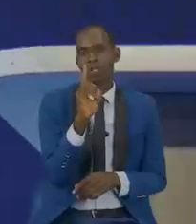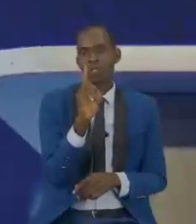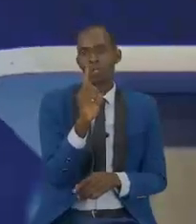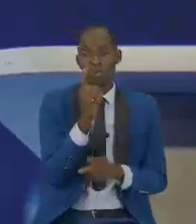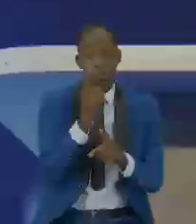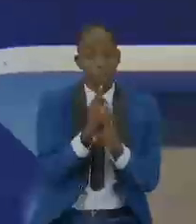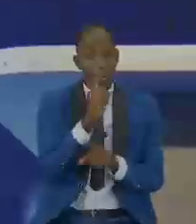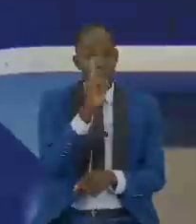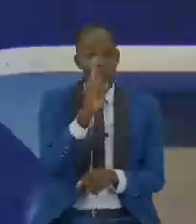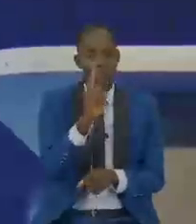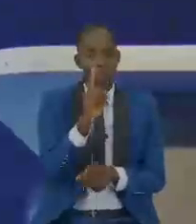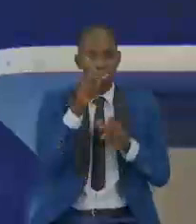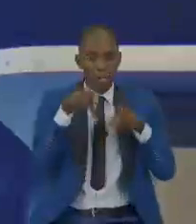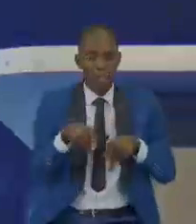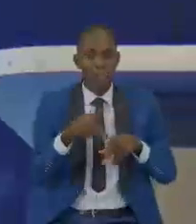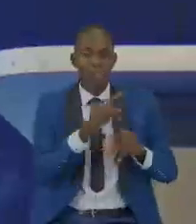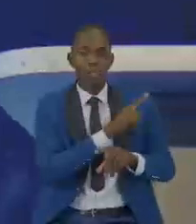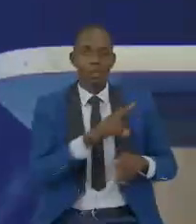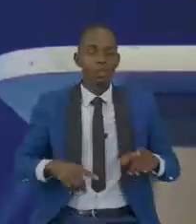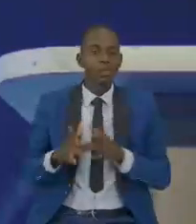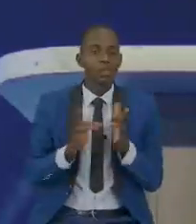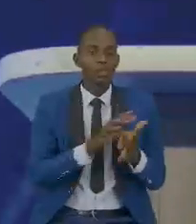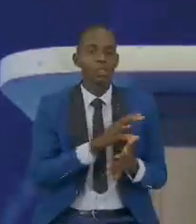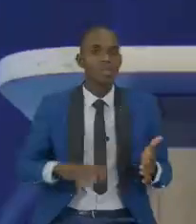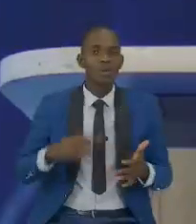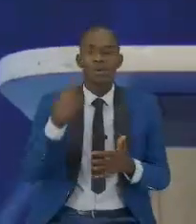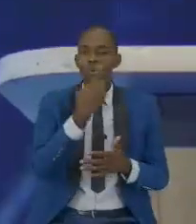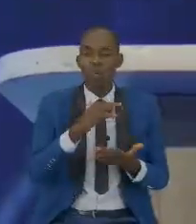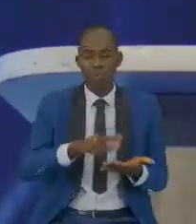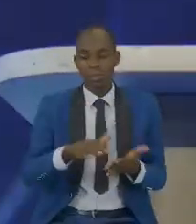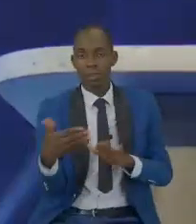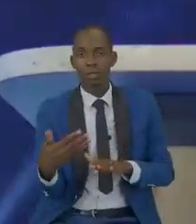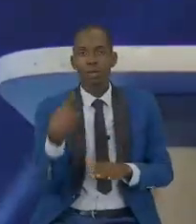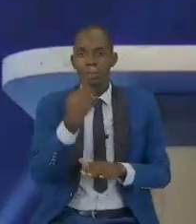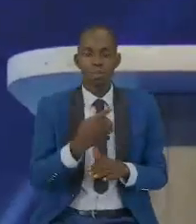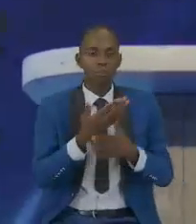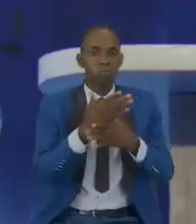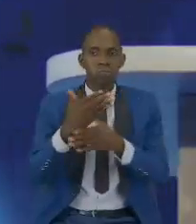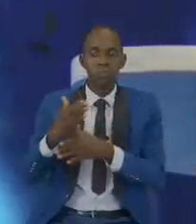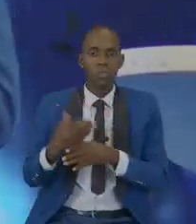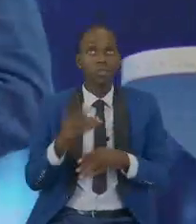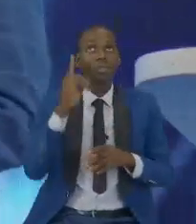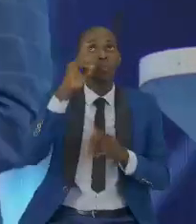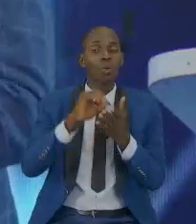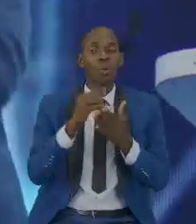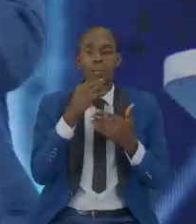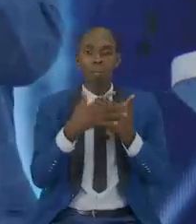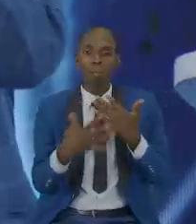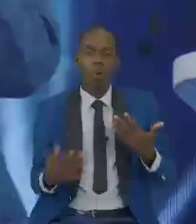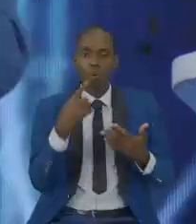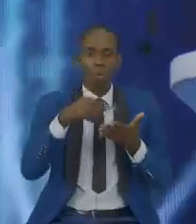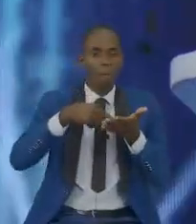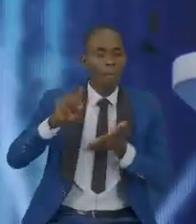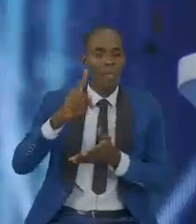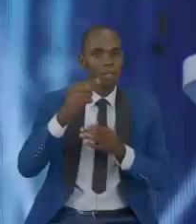one, the Lord Jesus Christ, who died, who shed his blood, who paid the price for